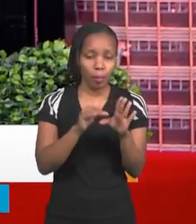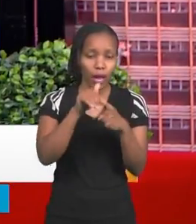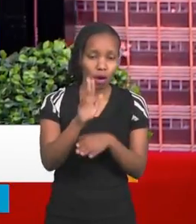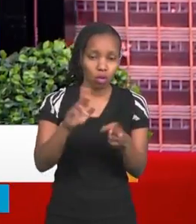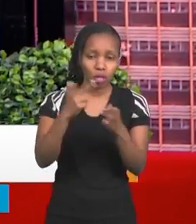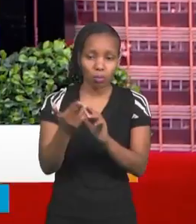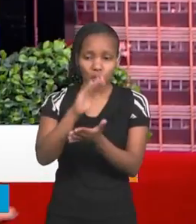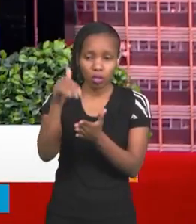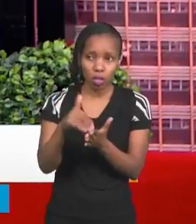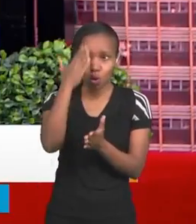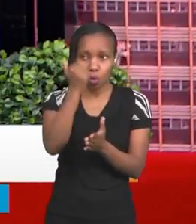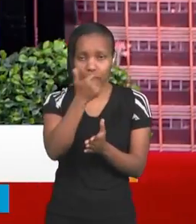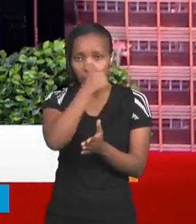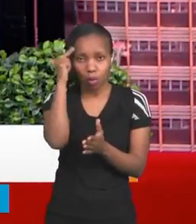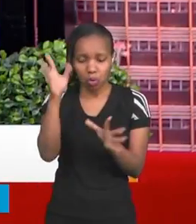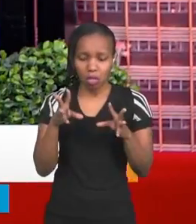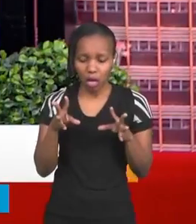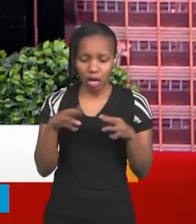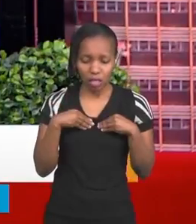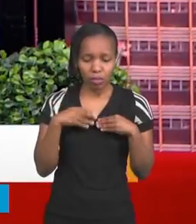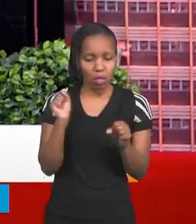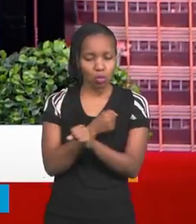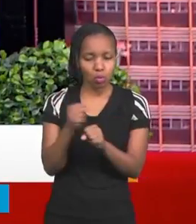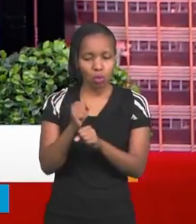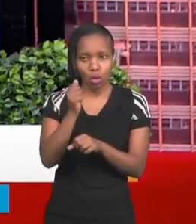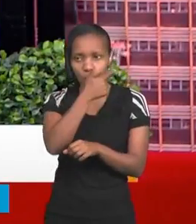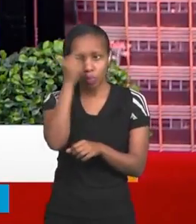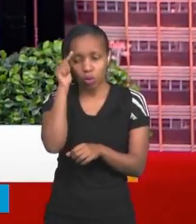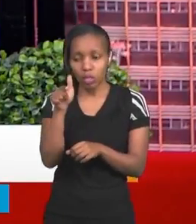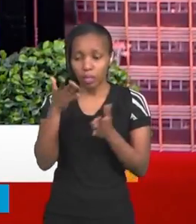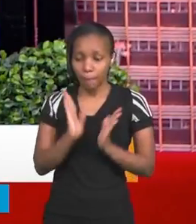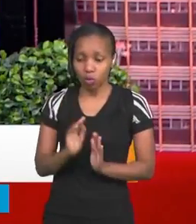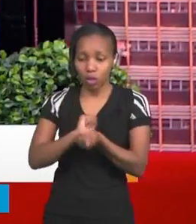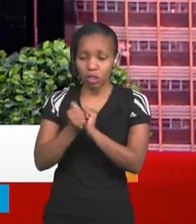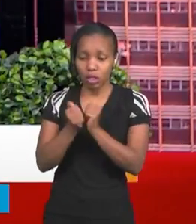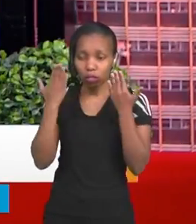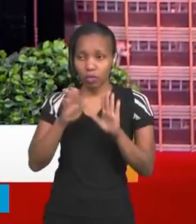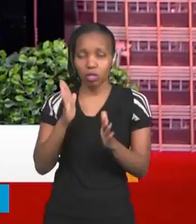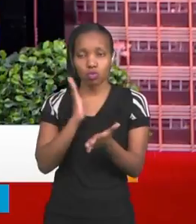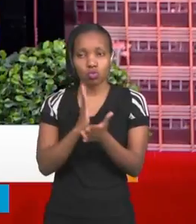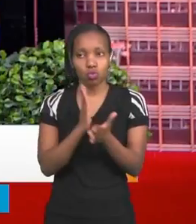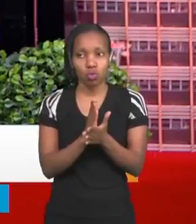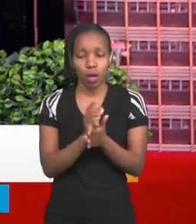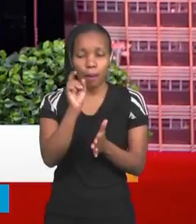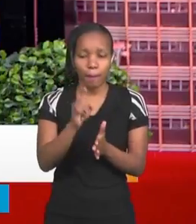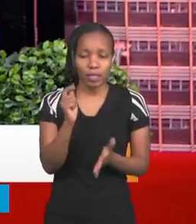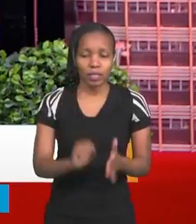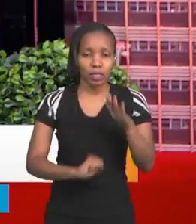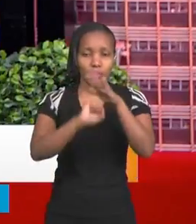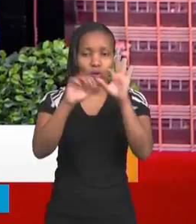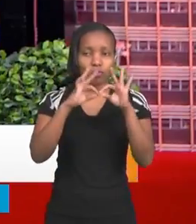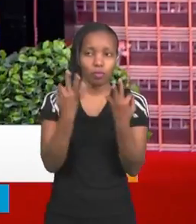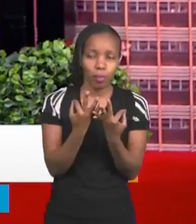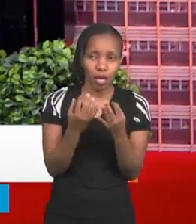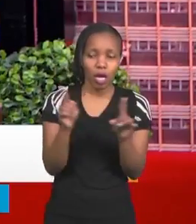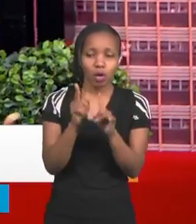have them at the rehab because they've refused to accept that this person has actually changed. So it's a journey. You have to work with the family, but also